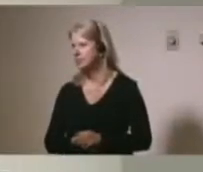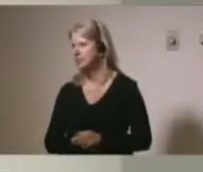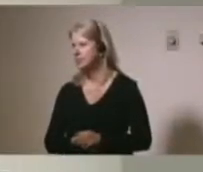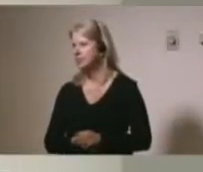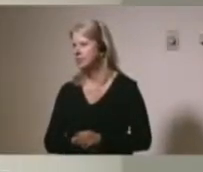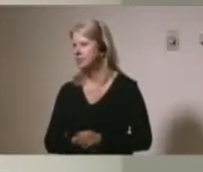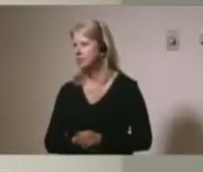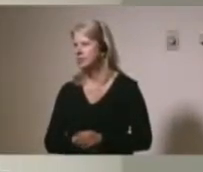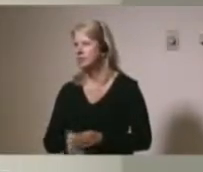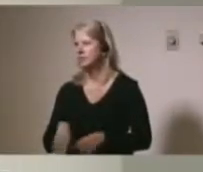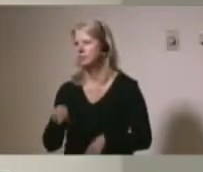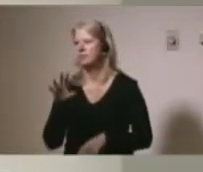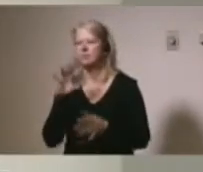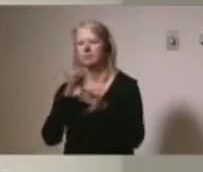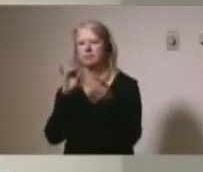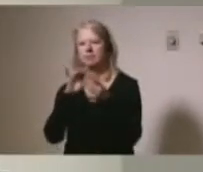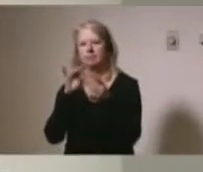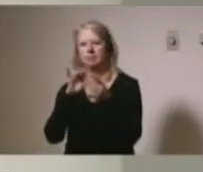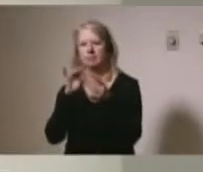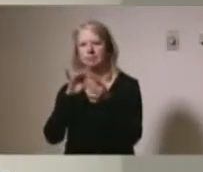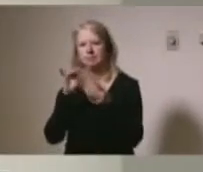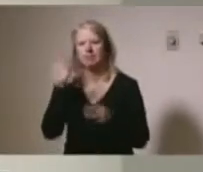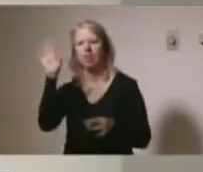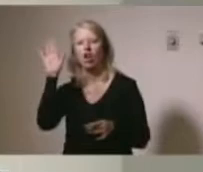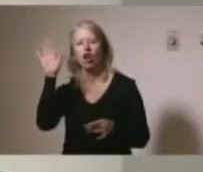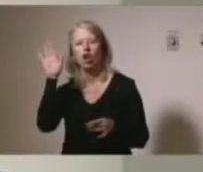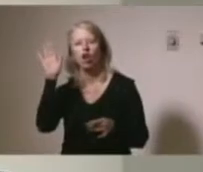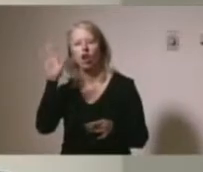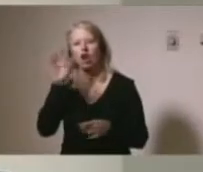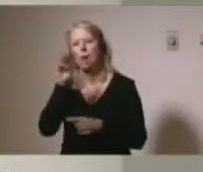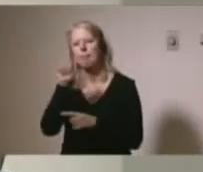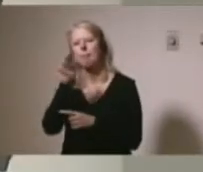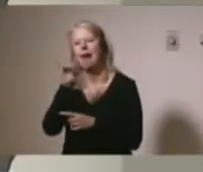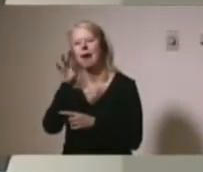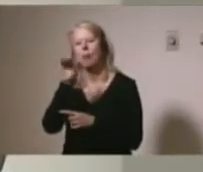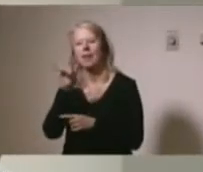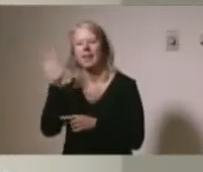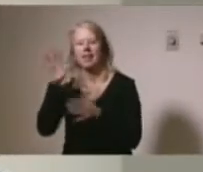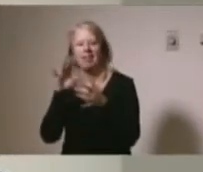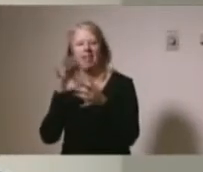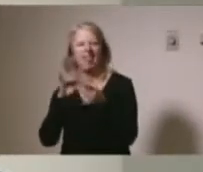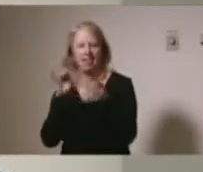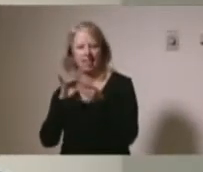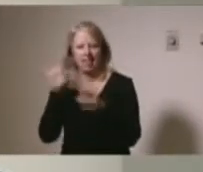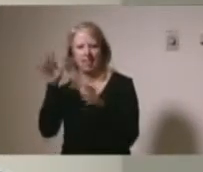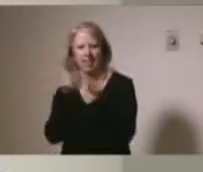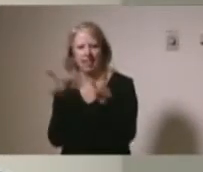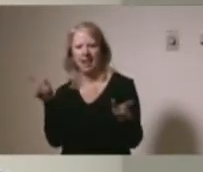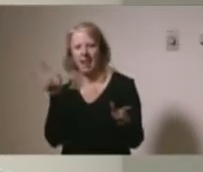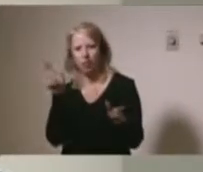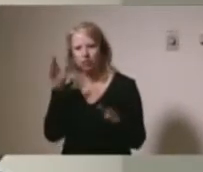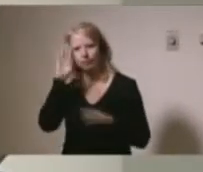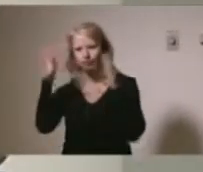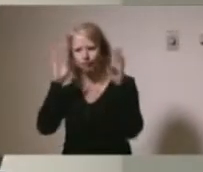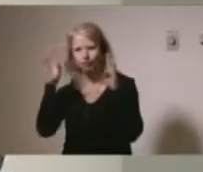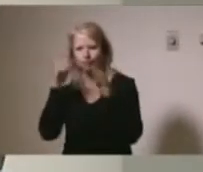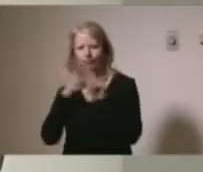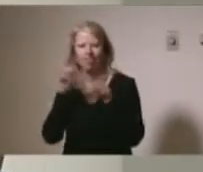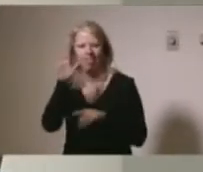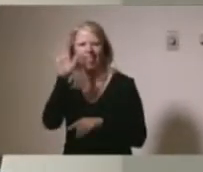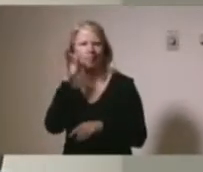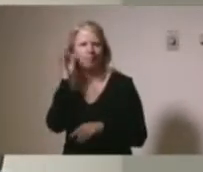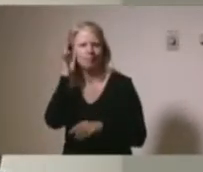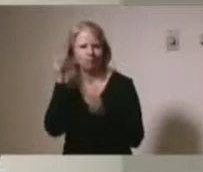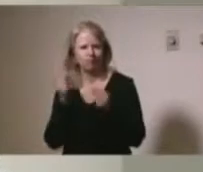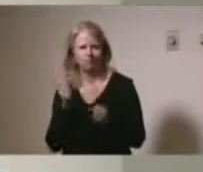tēnā koutou katoa, bonjour, hello. Warm greetings from the first peoples